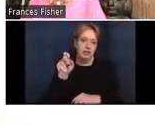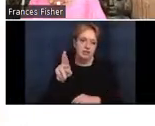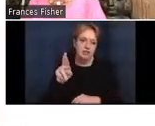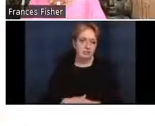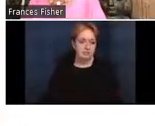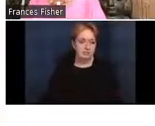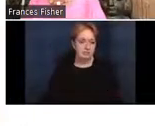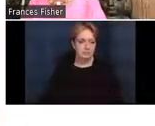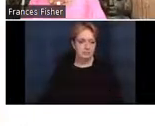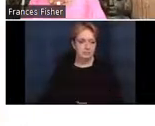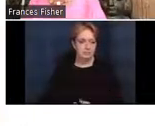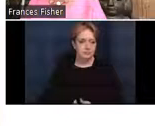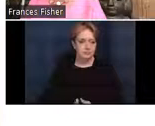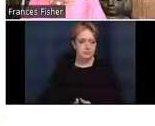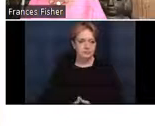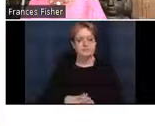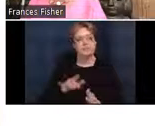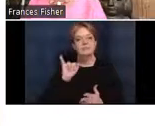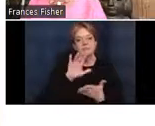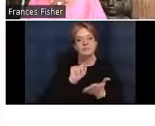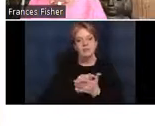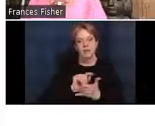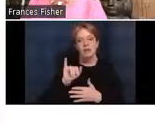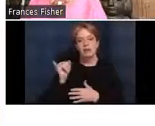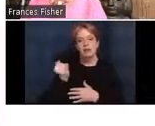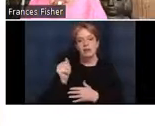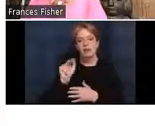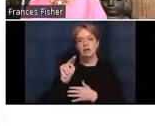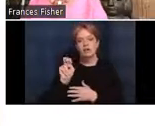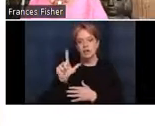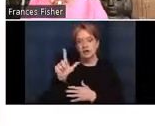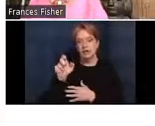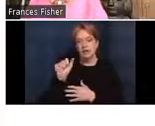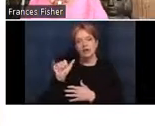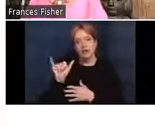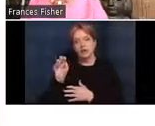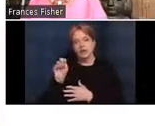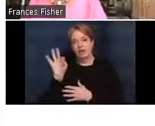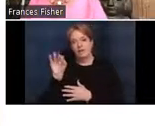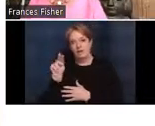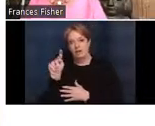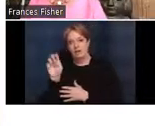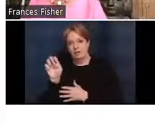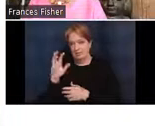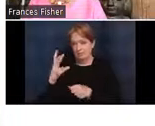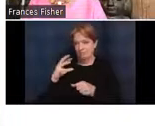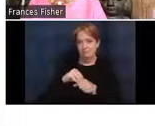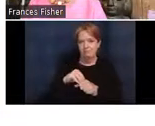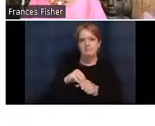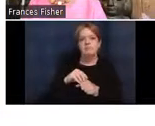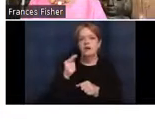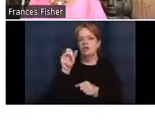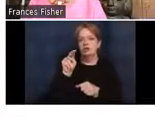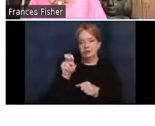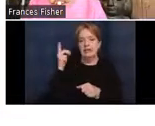At this point, Jean Leofonte, a former Cooper Union student and fellow sculptor, enters the picture. Now he's a master of enlargement